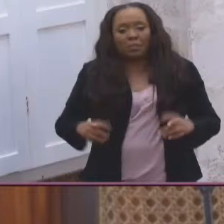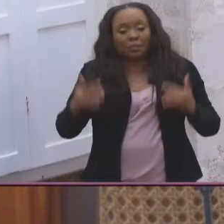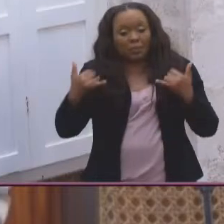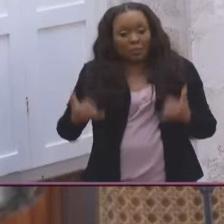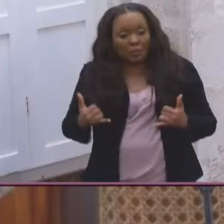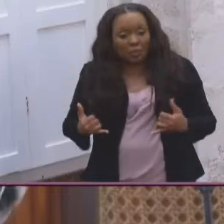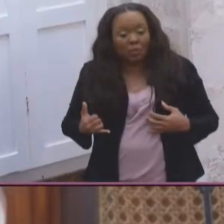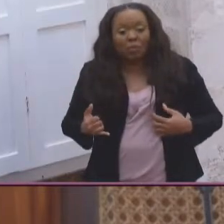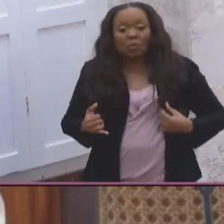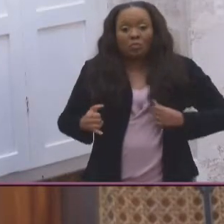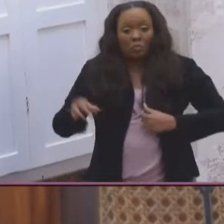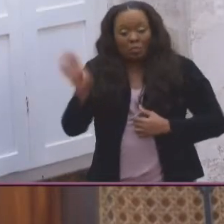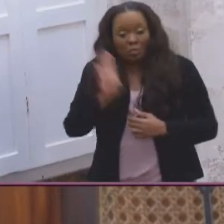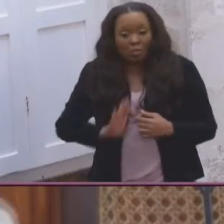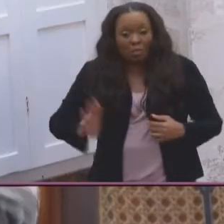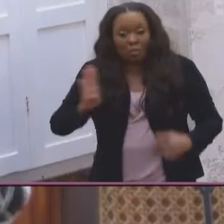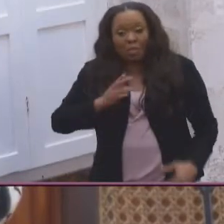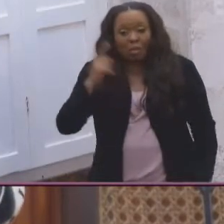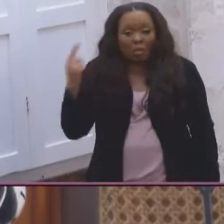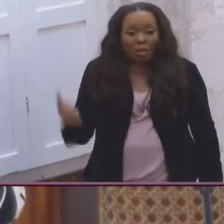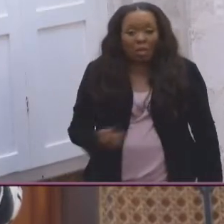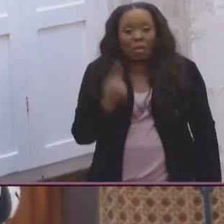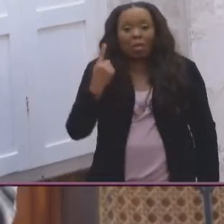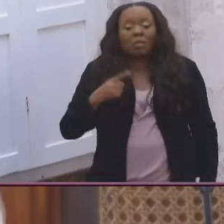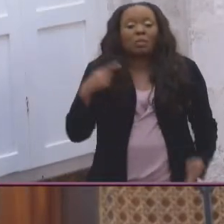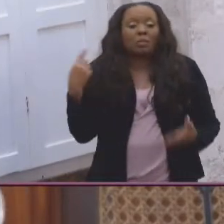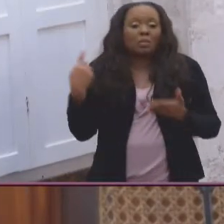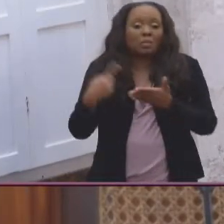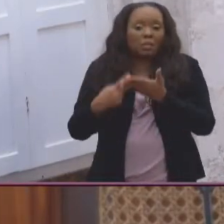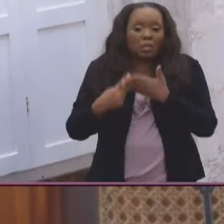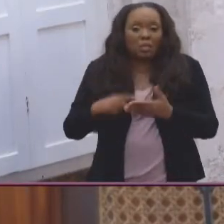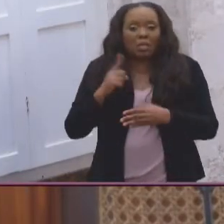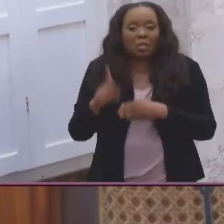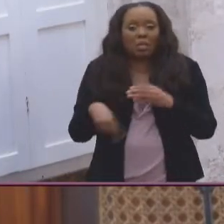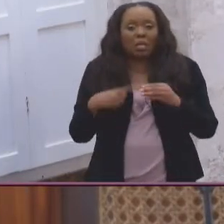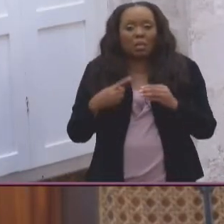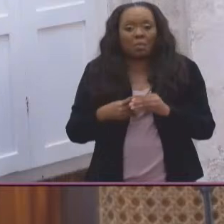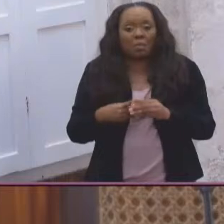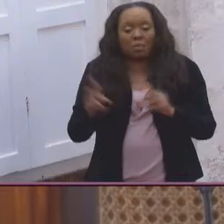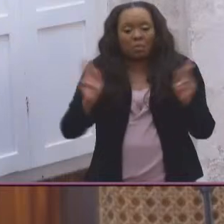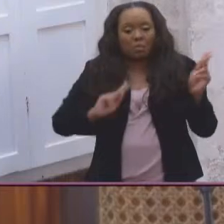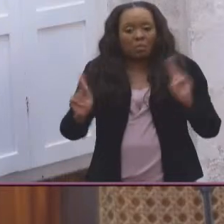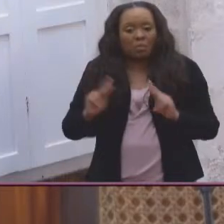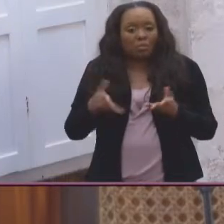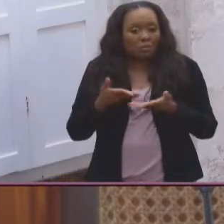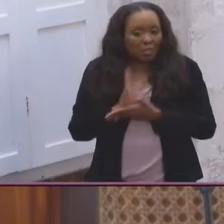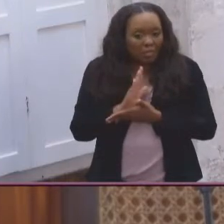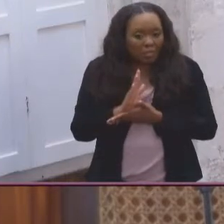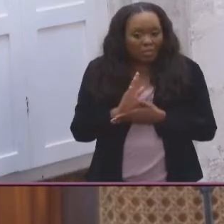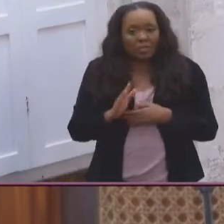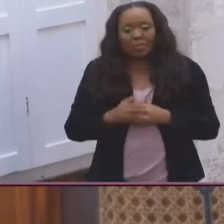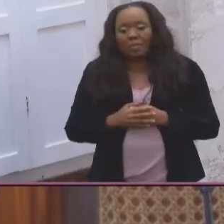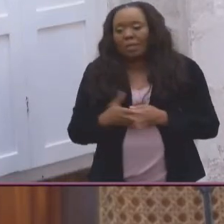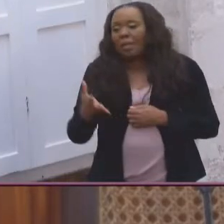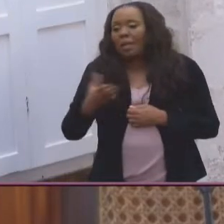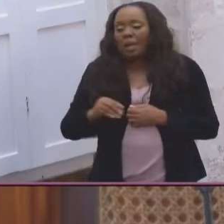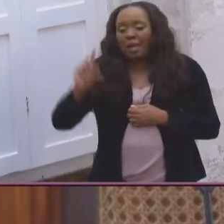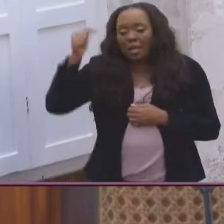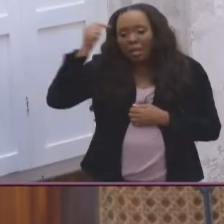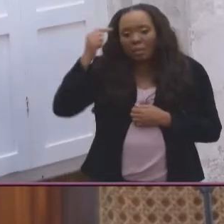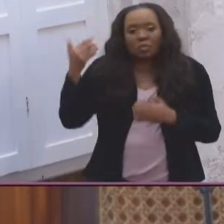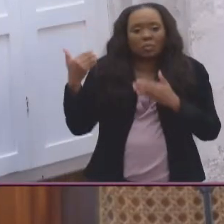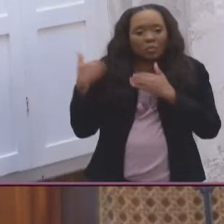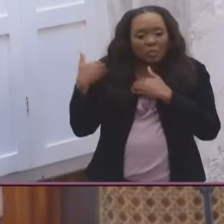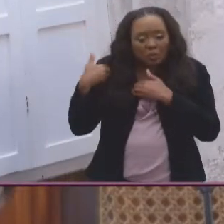that speaks constantly about the rights of individuals and the responsibility of government